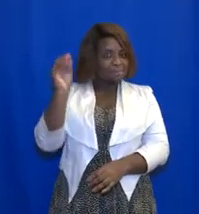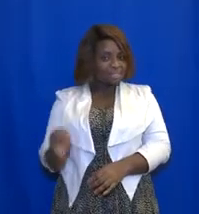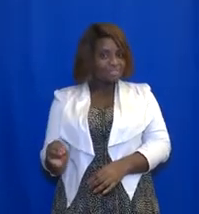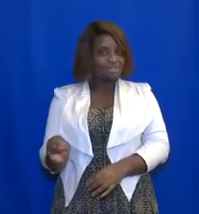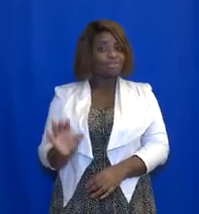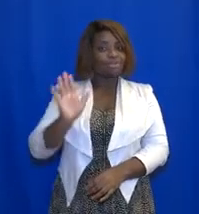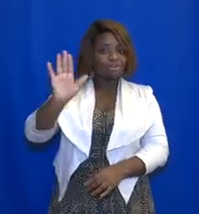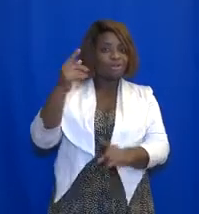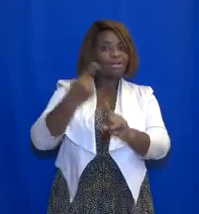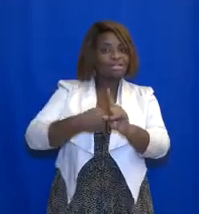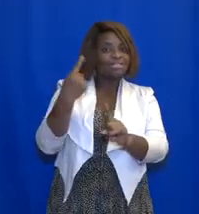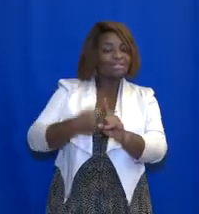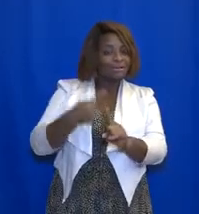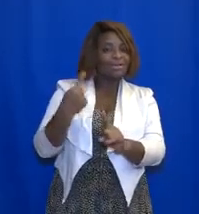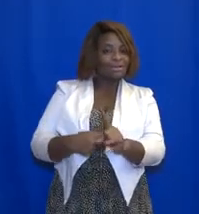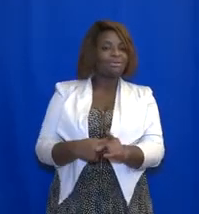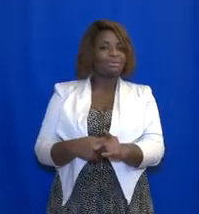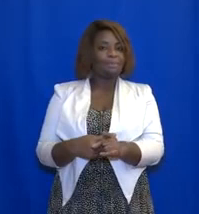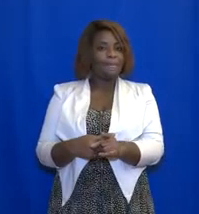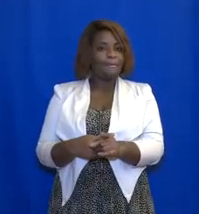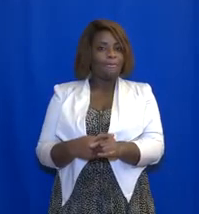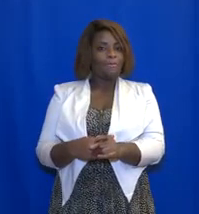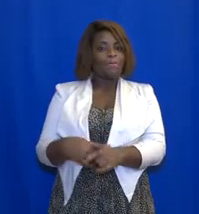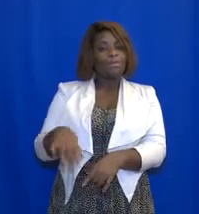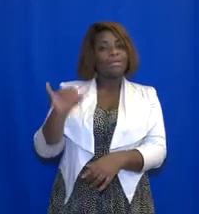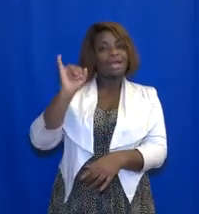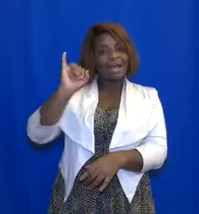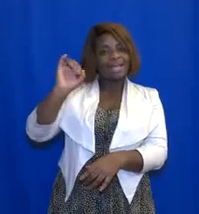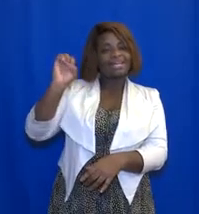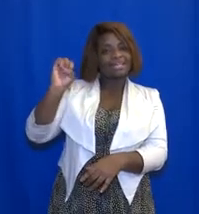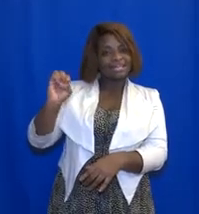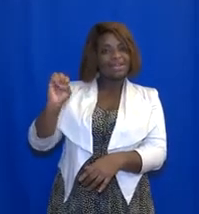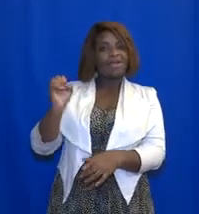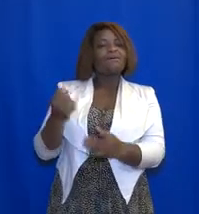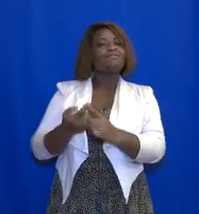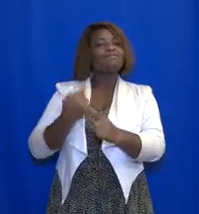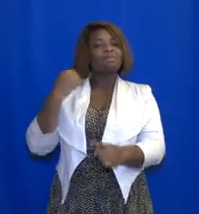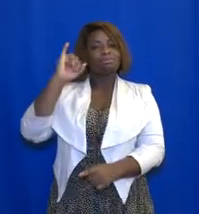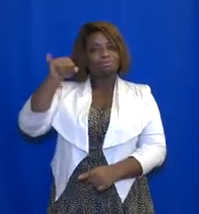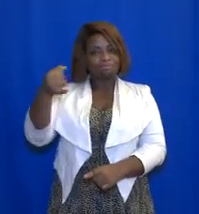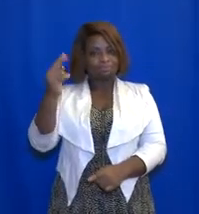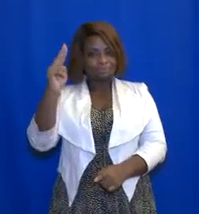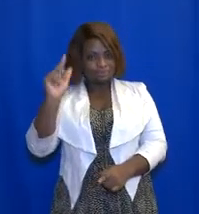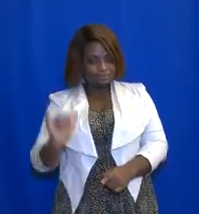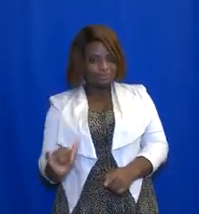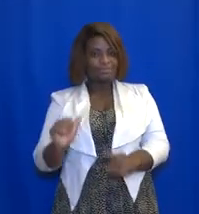their basic salary per month, i.e. for July, August, and